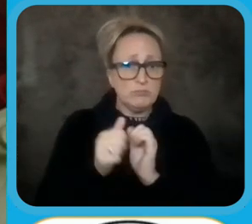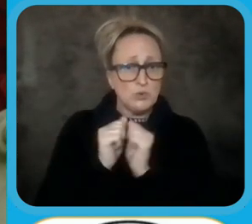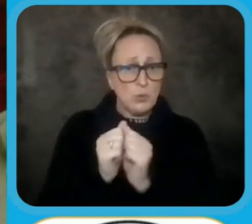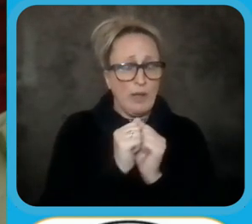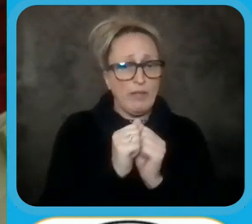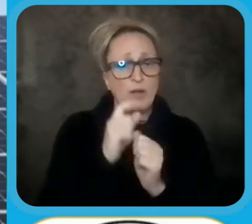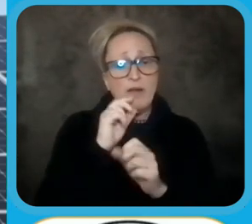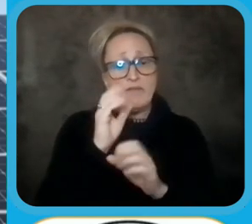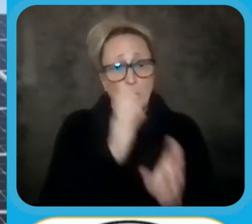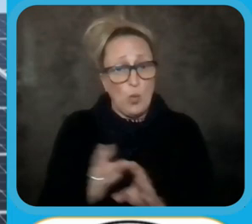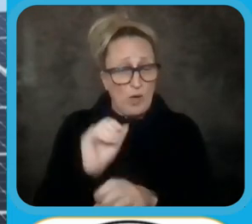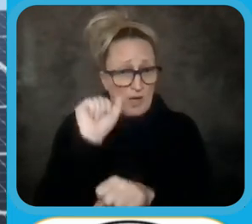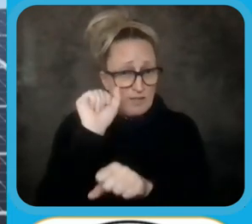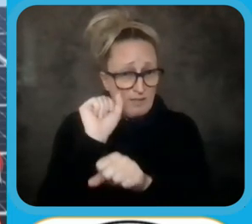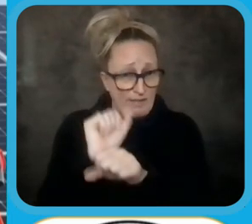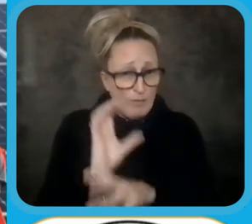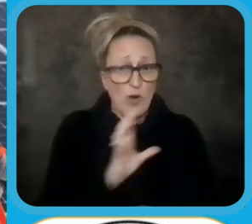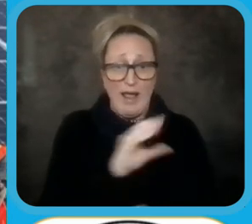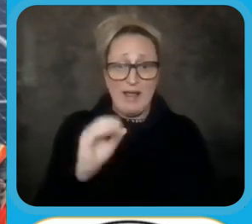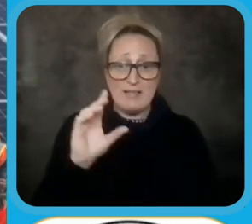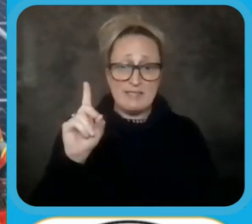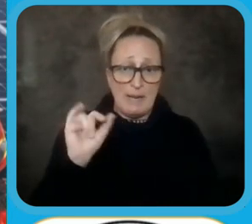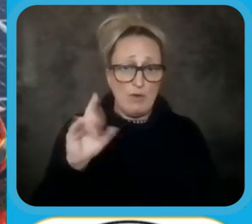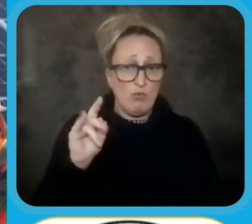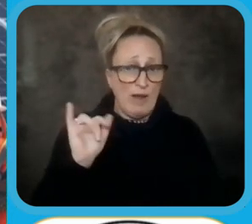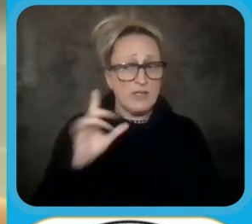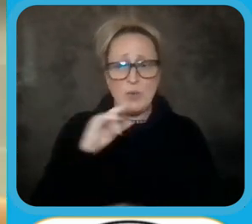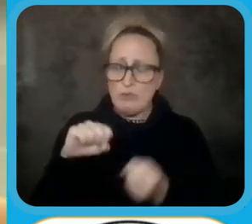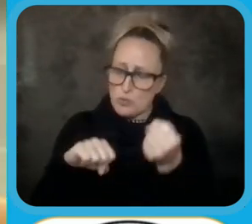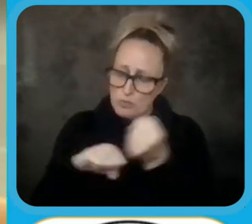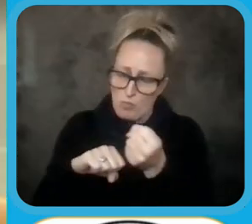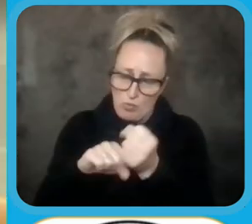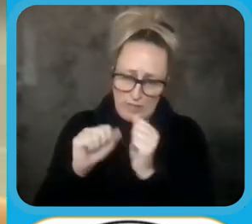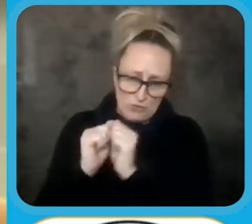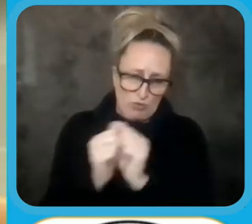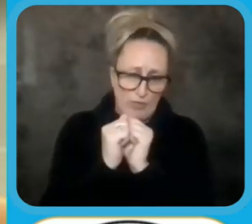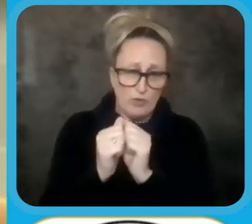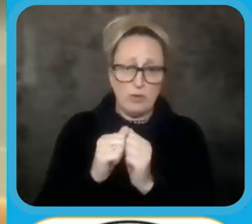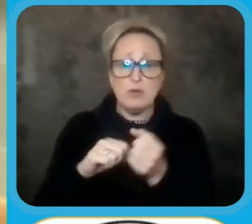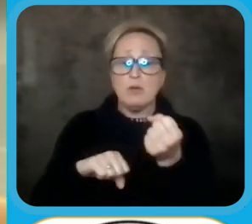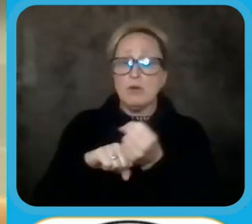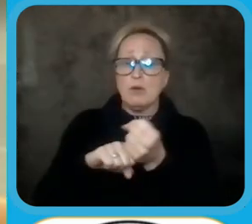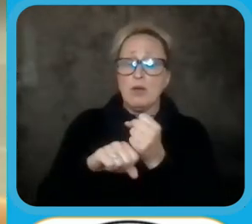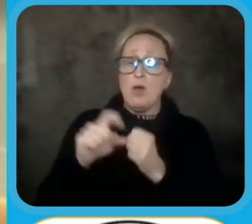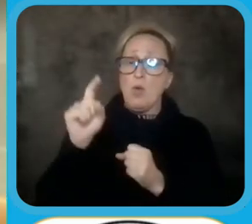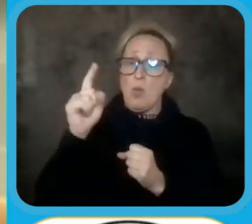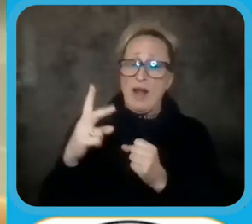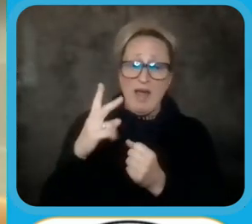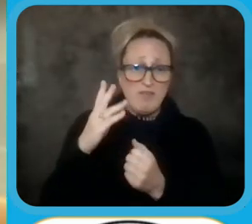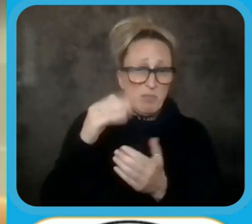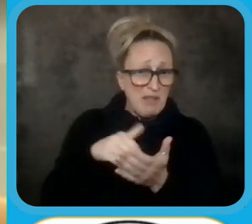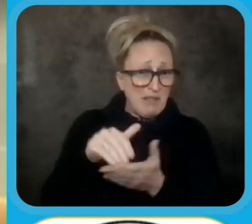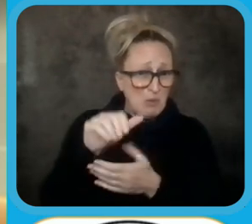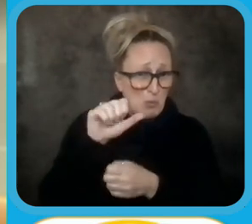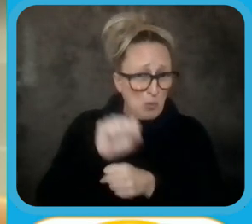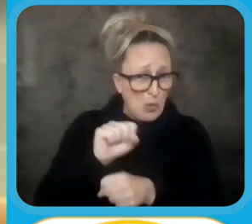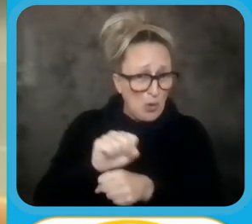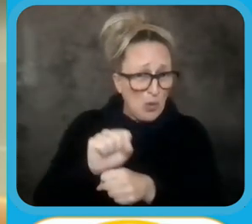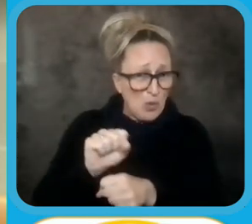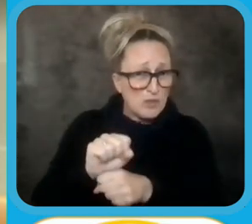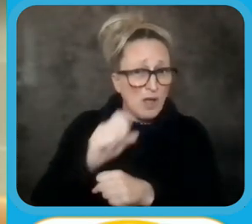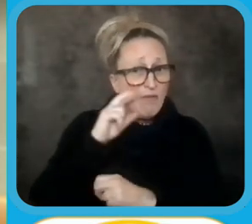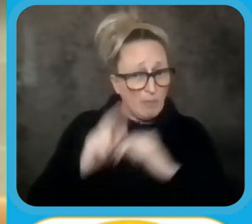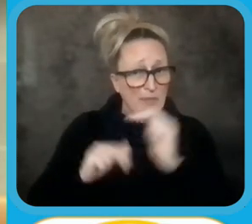labor and Democrats, we must support each other. On behalf of the 500,000 workers of the building